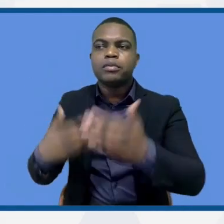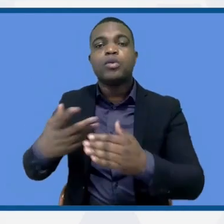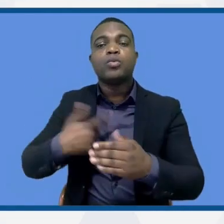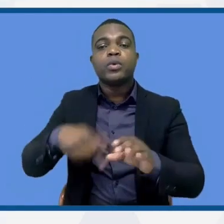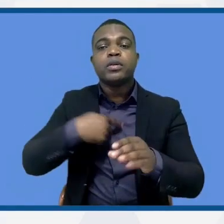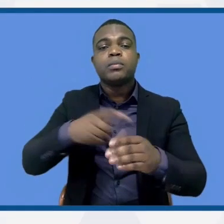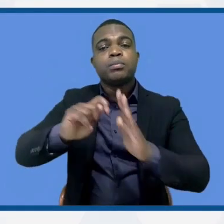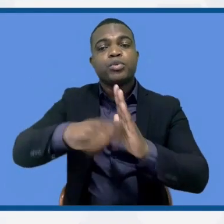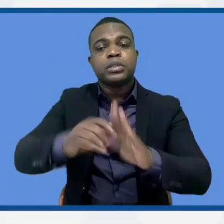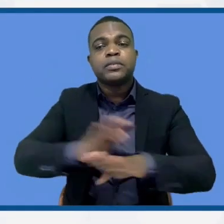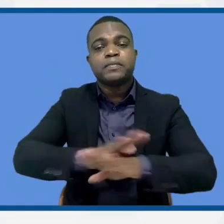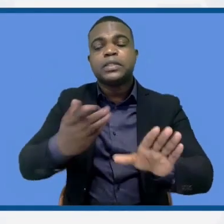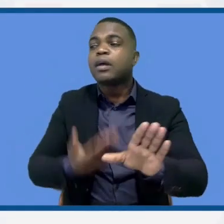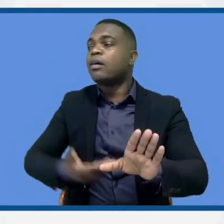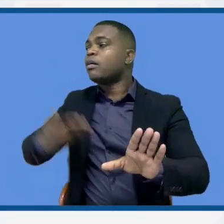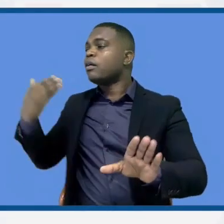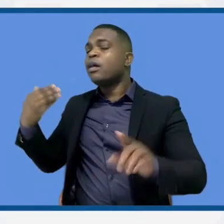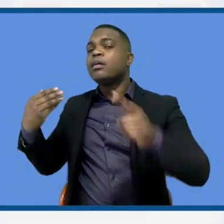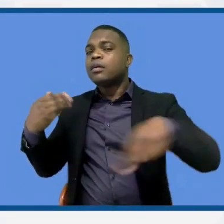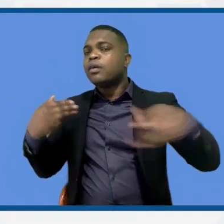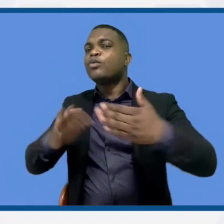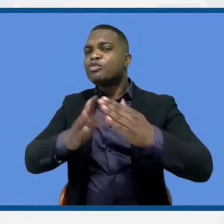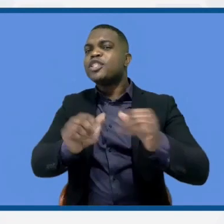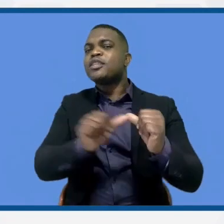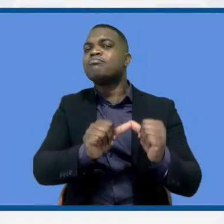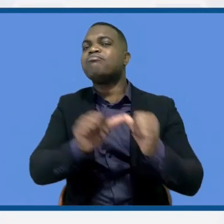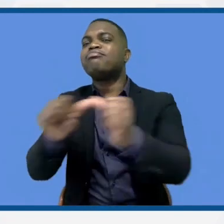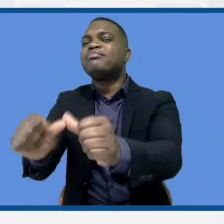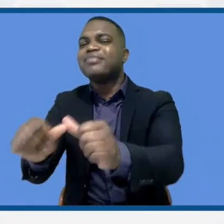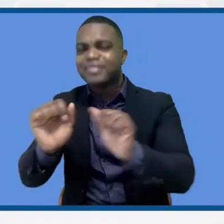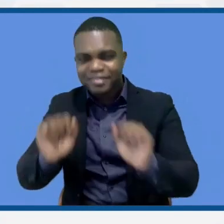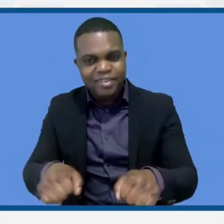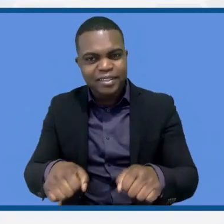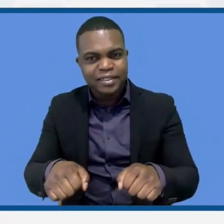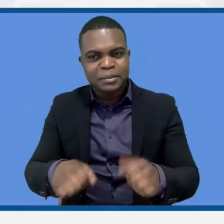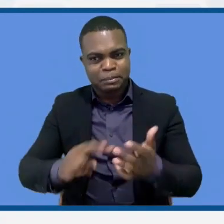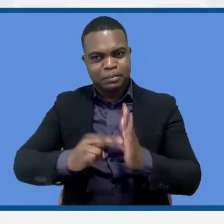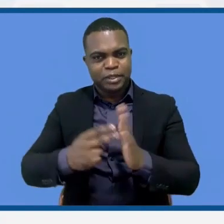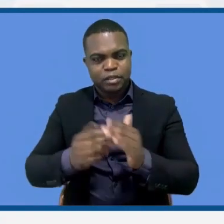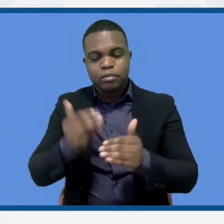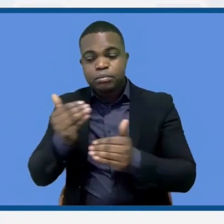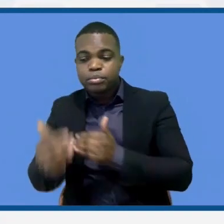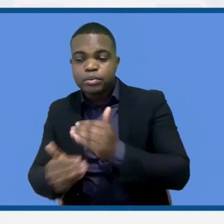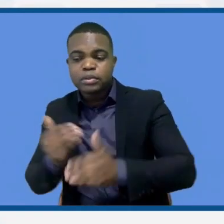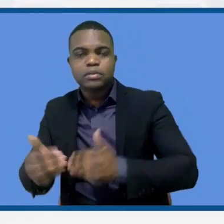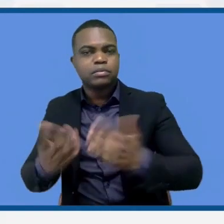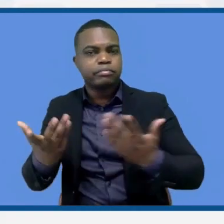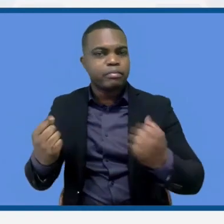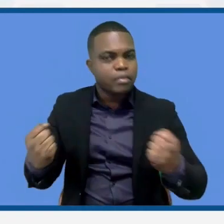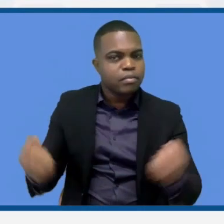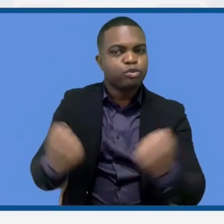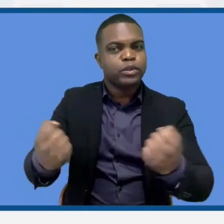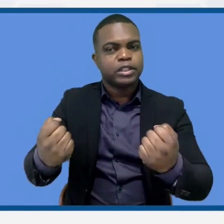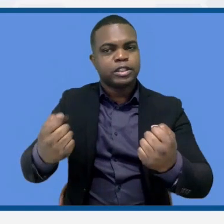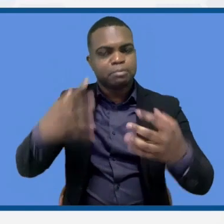decision makers and critically by the local community level. One example I can share is that we partnered, for example, with